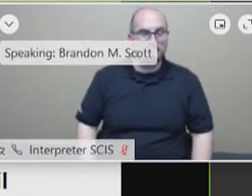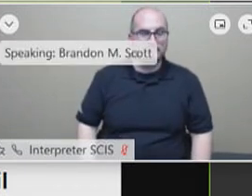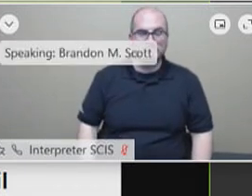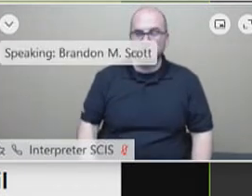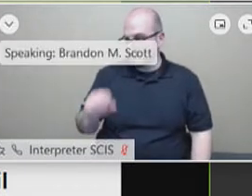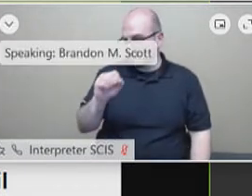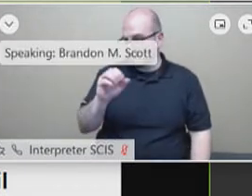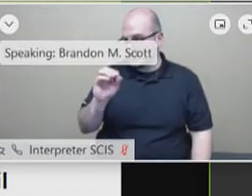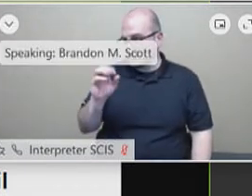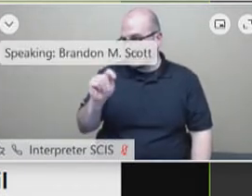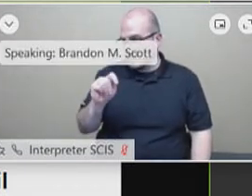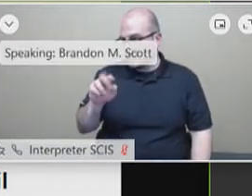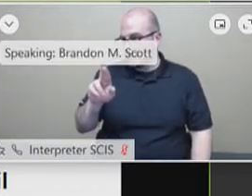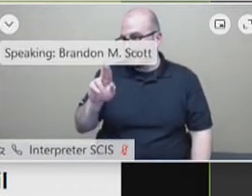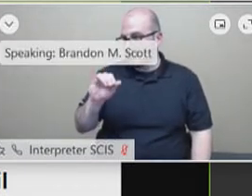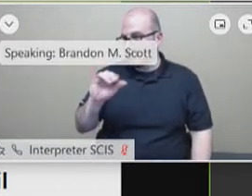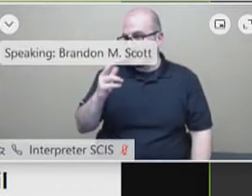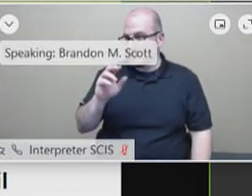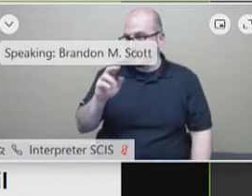Scott, are you there?